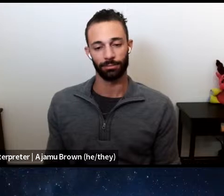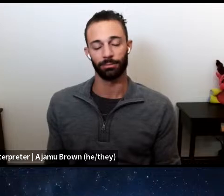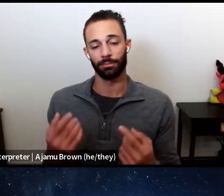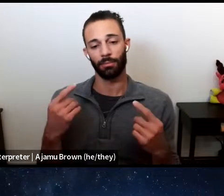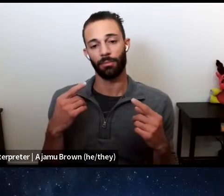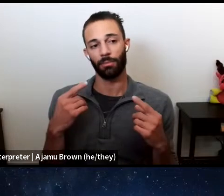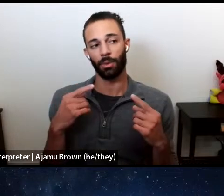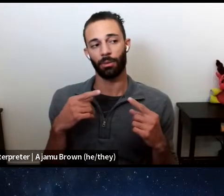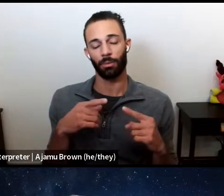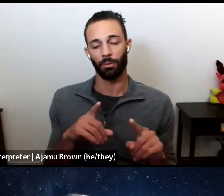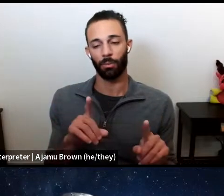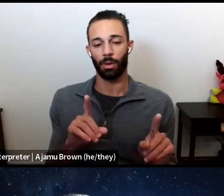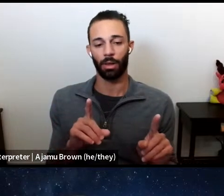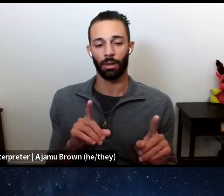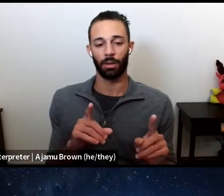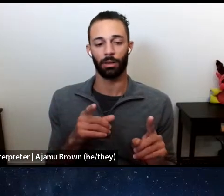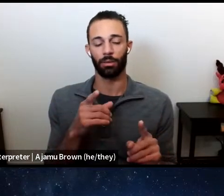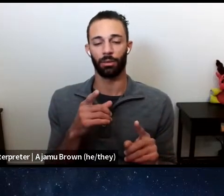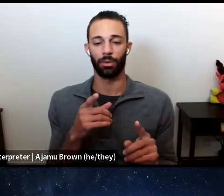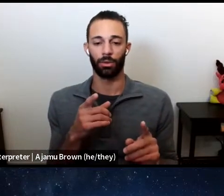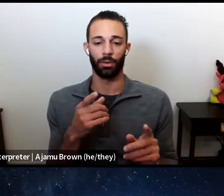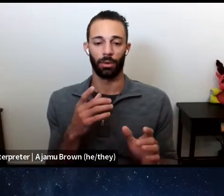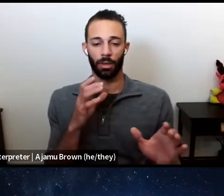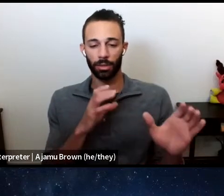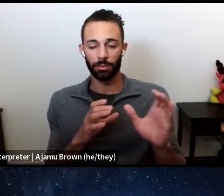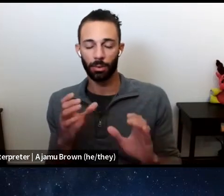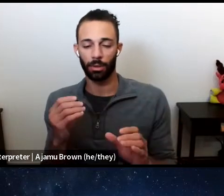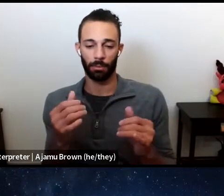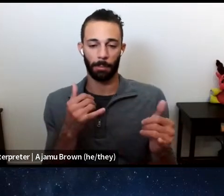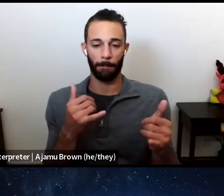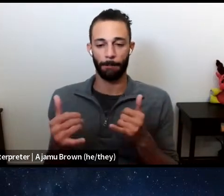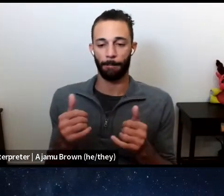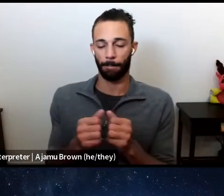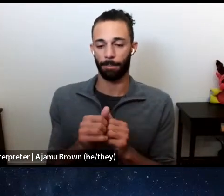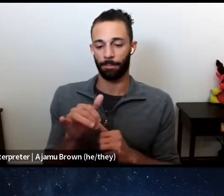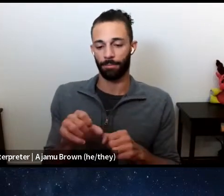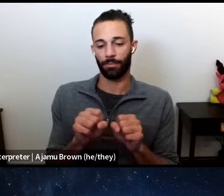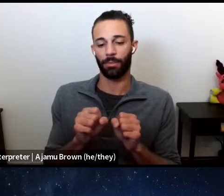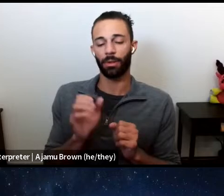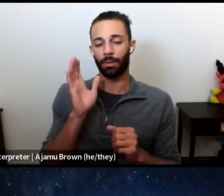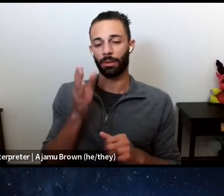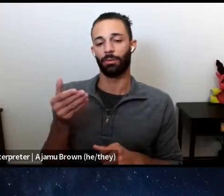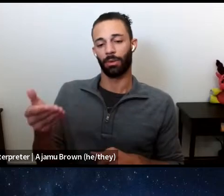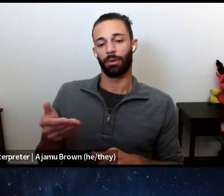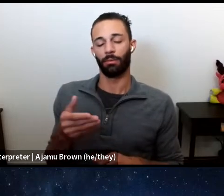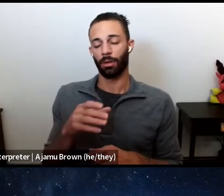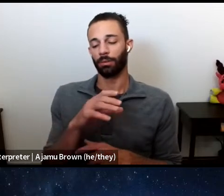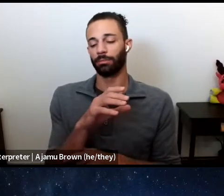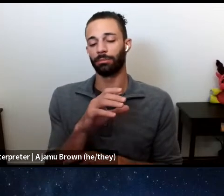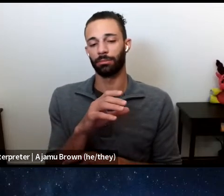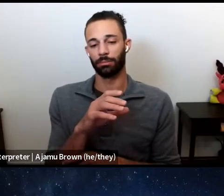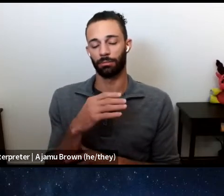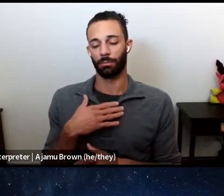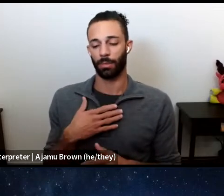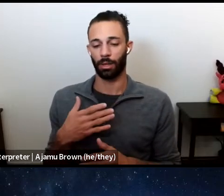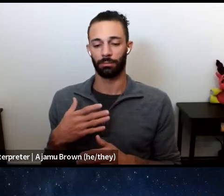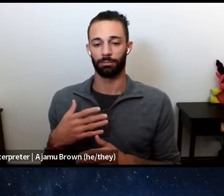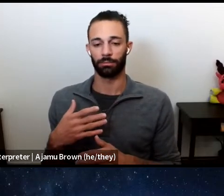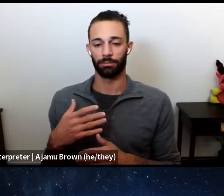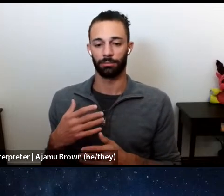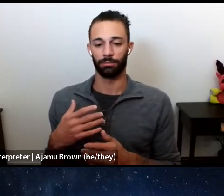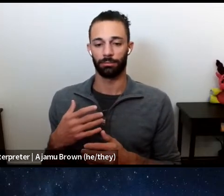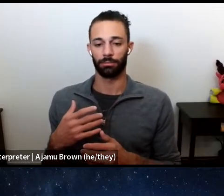and playing with it a little bit, I'm going to invite my comrade Asante to lead us through some poetry.